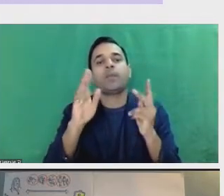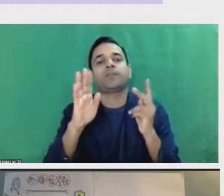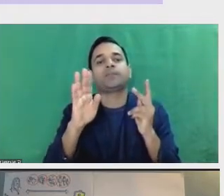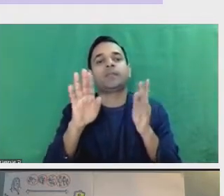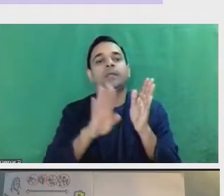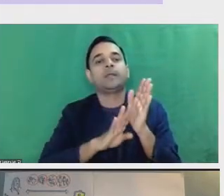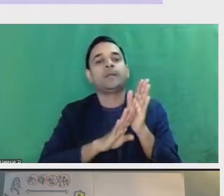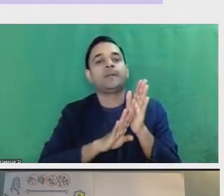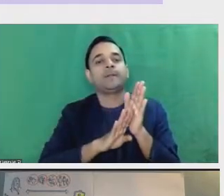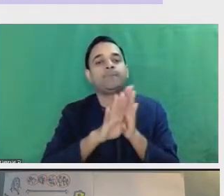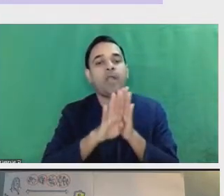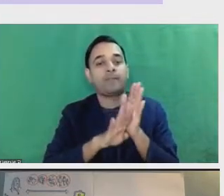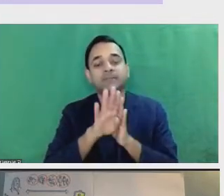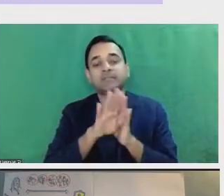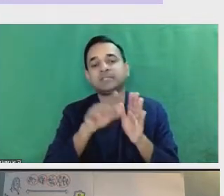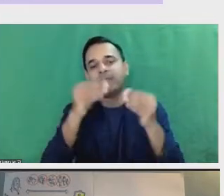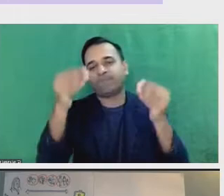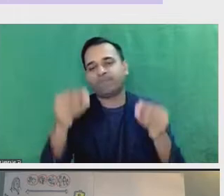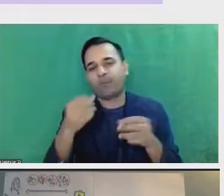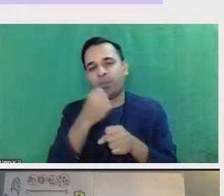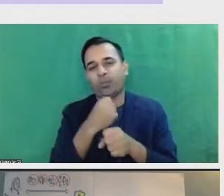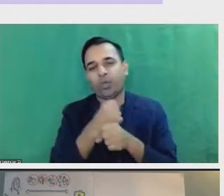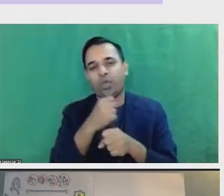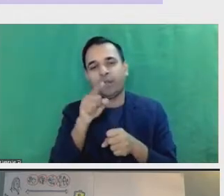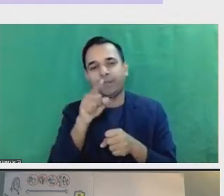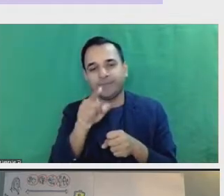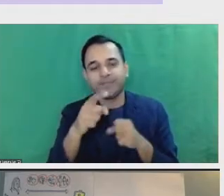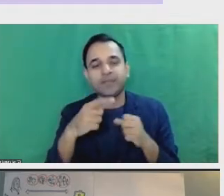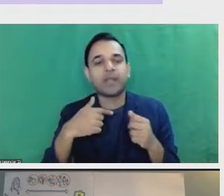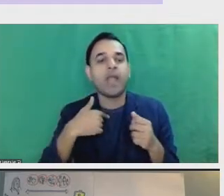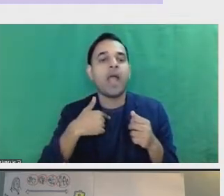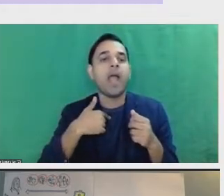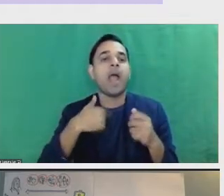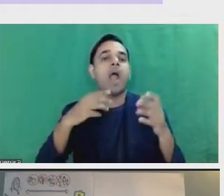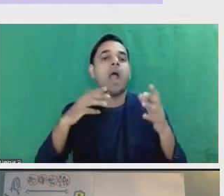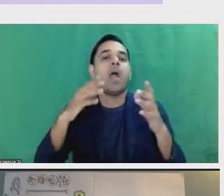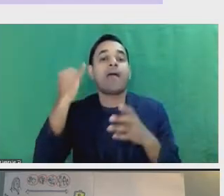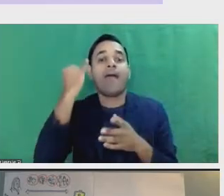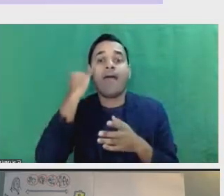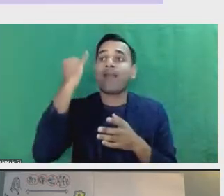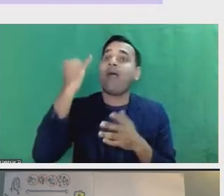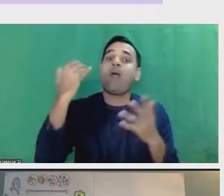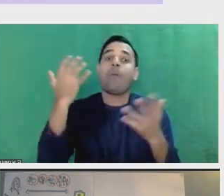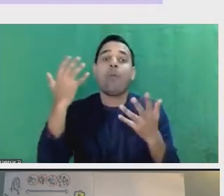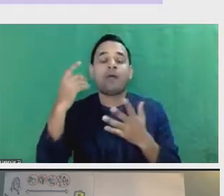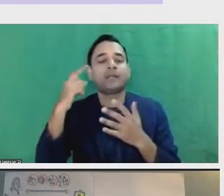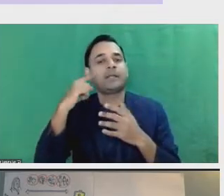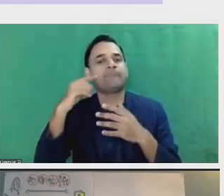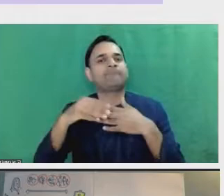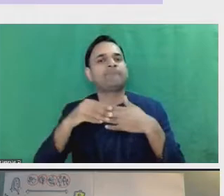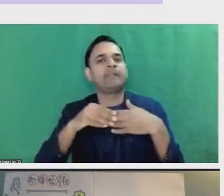as well this whole idea of having feasible targets and feasibility being quite important. How can we